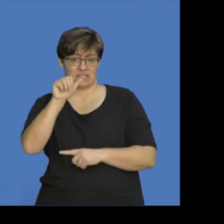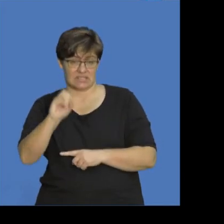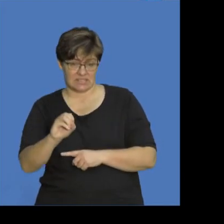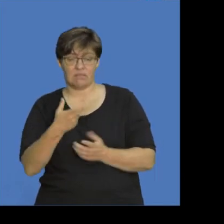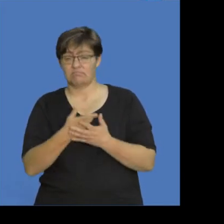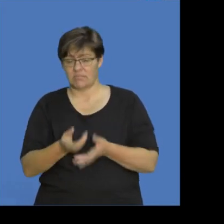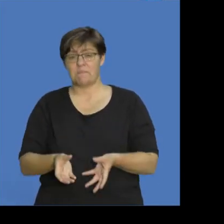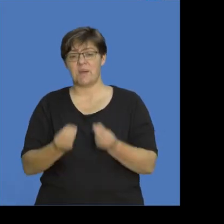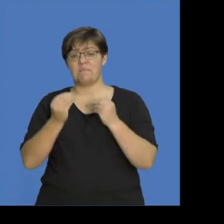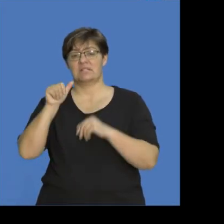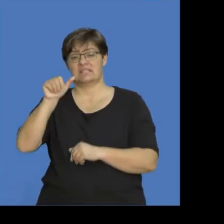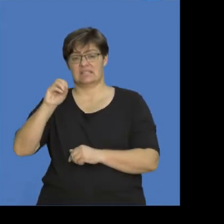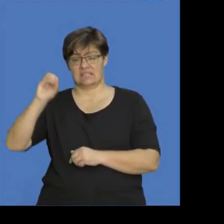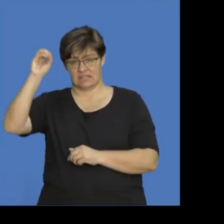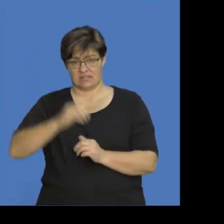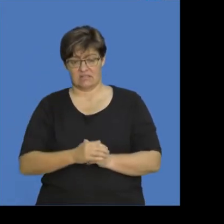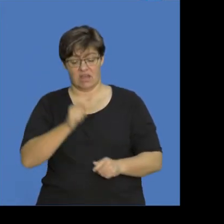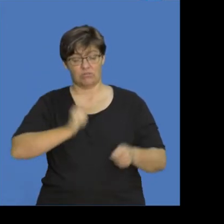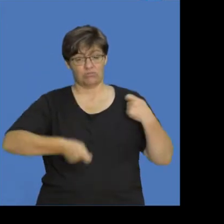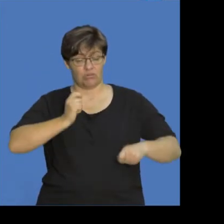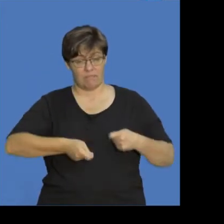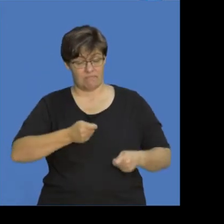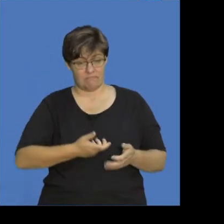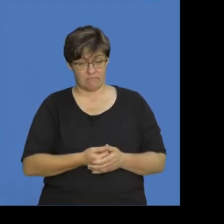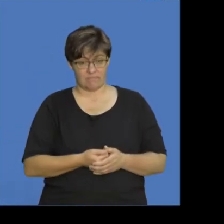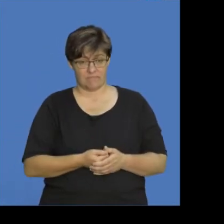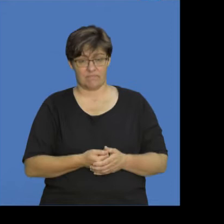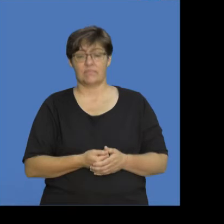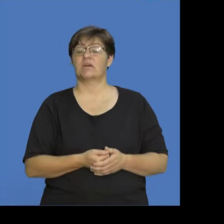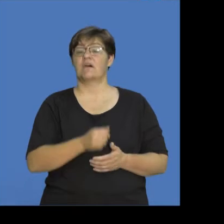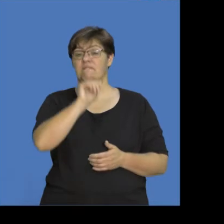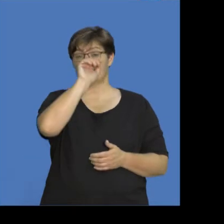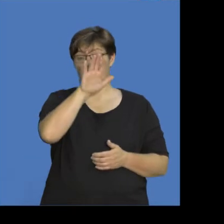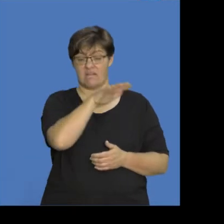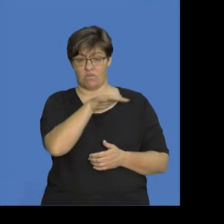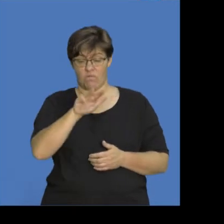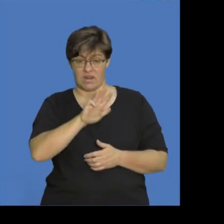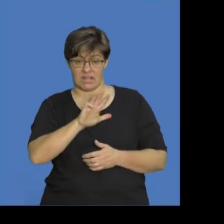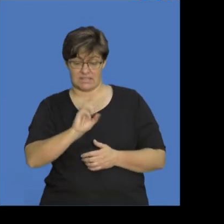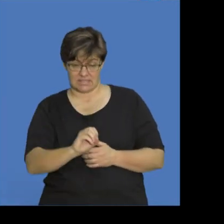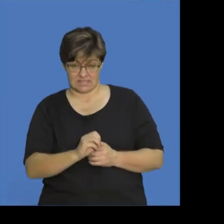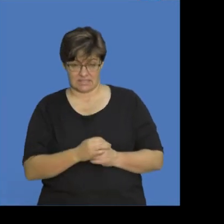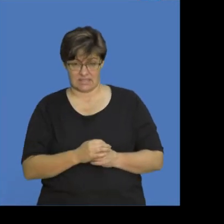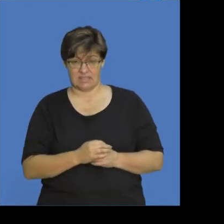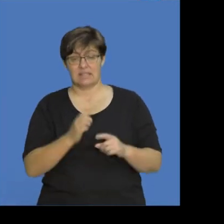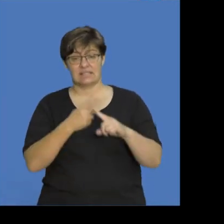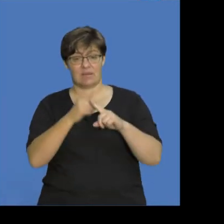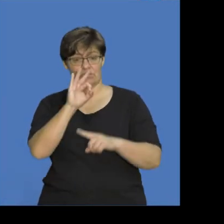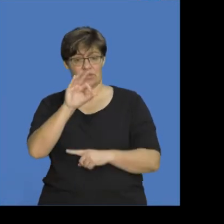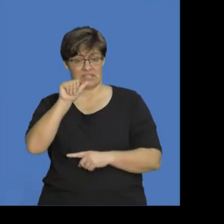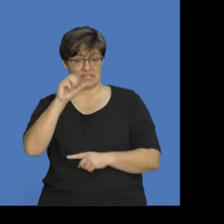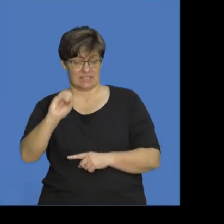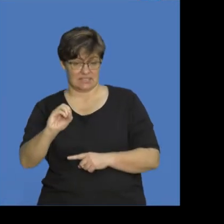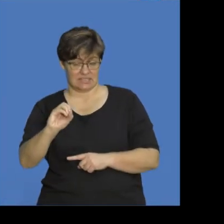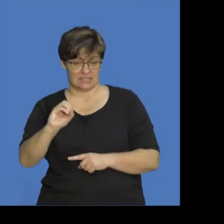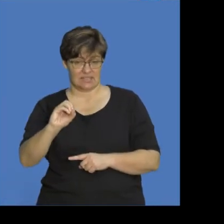360, which gives us 60 degrees. Drum angle is 5 over 90, which is there,